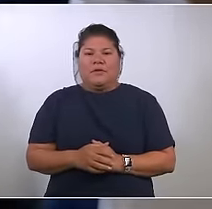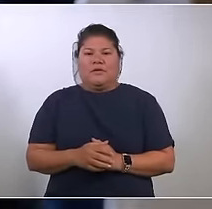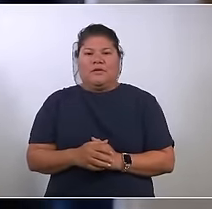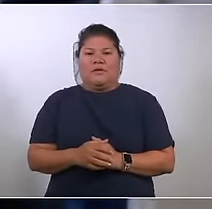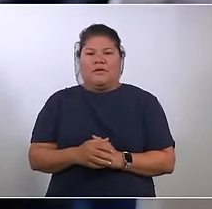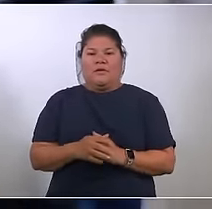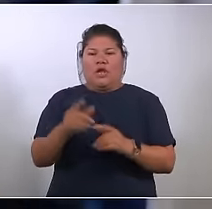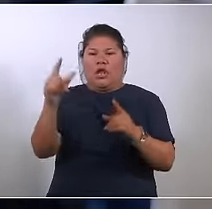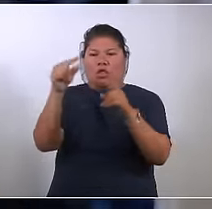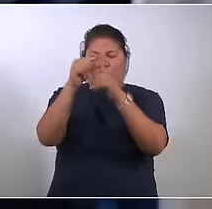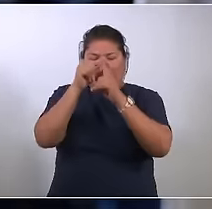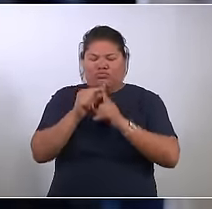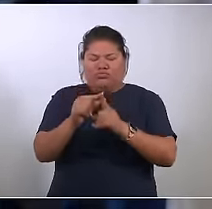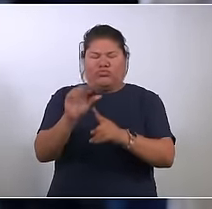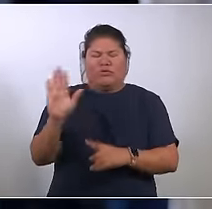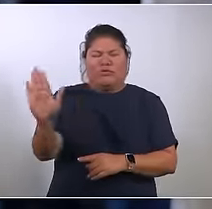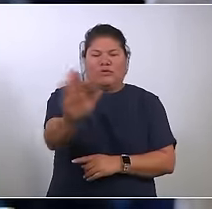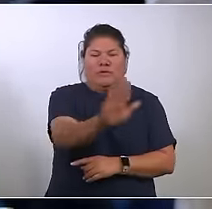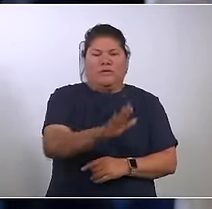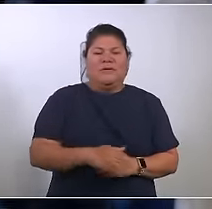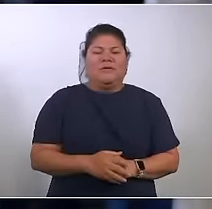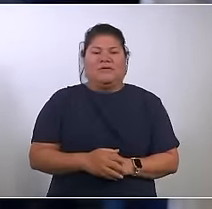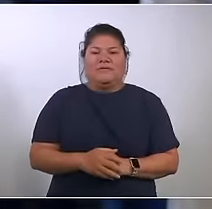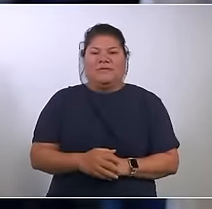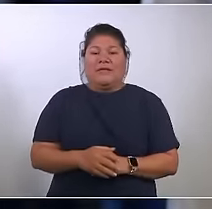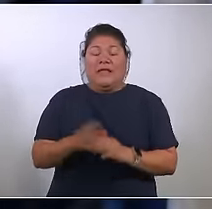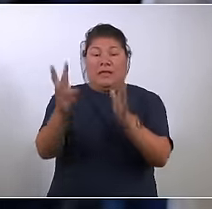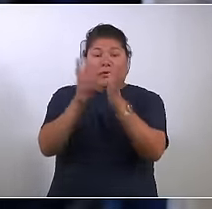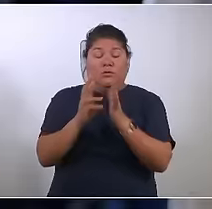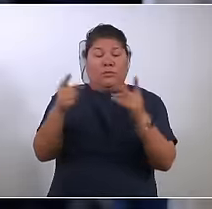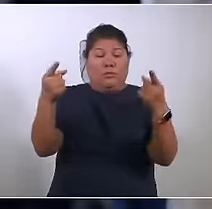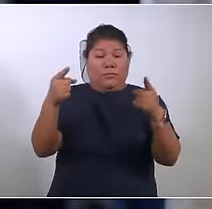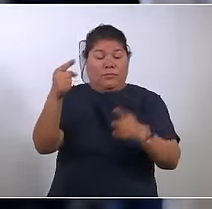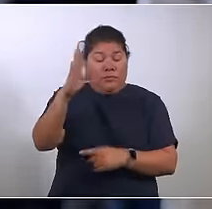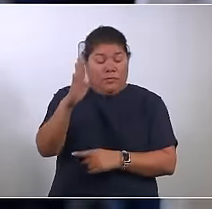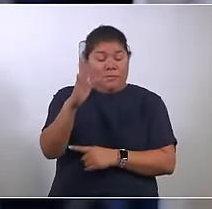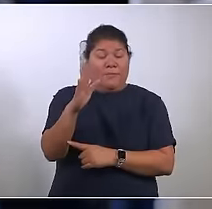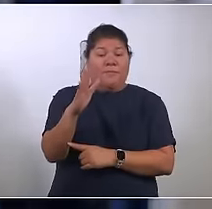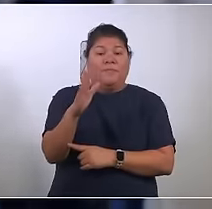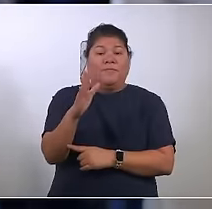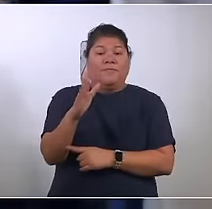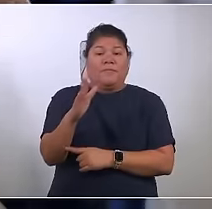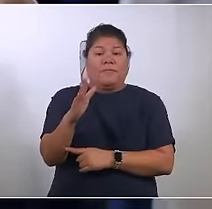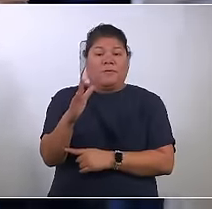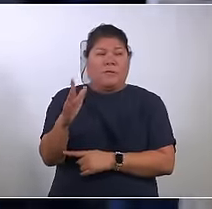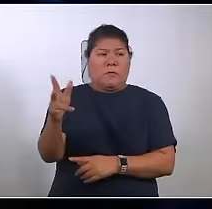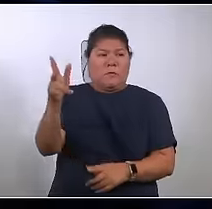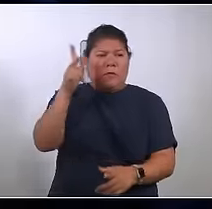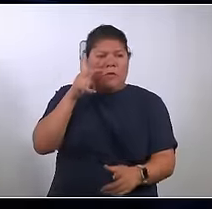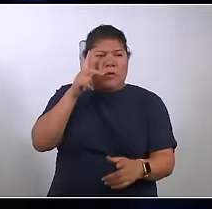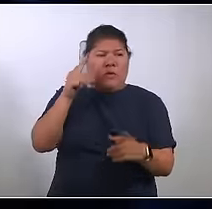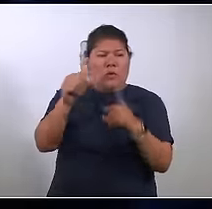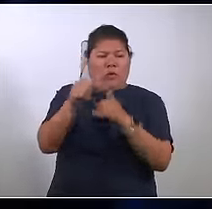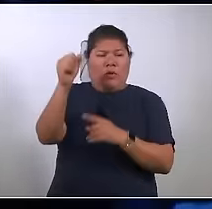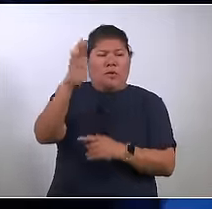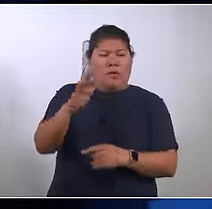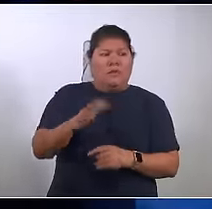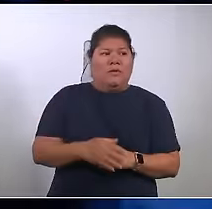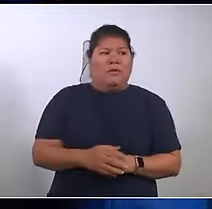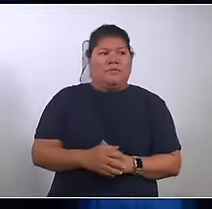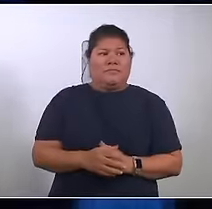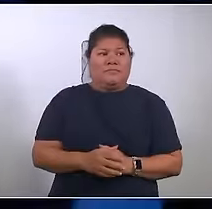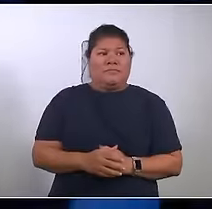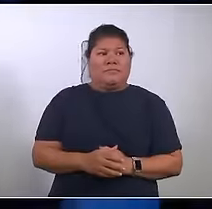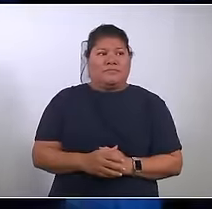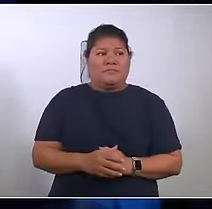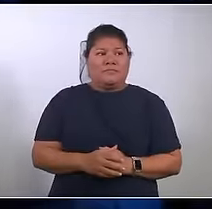To put his word in you. Para poner su palabra en usted. This is the will of God. Esta es la voluntad de Dios. We have heard a word from God. Hemos escuchado